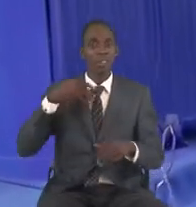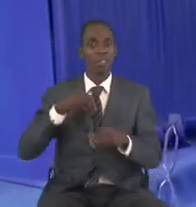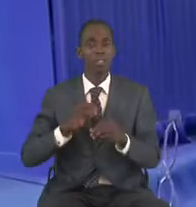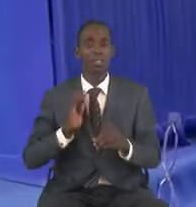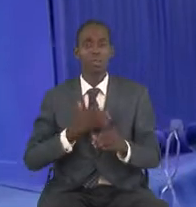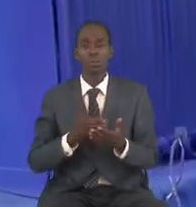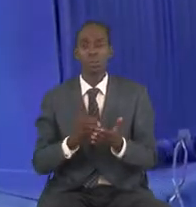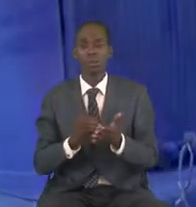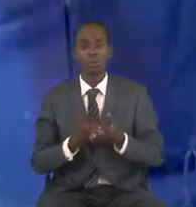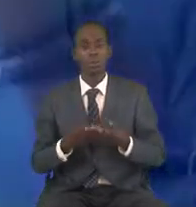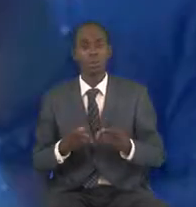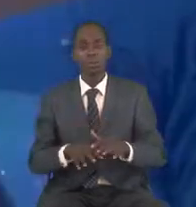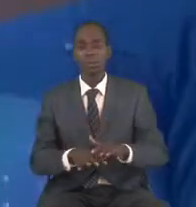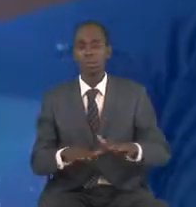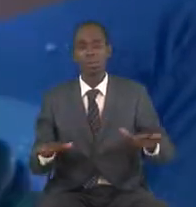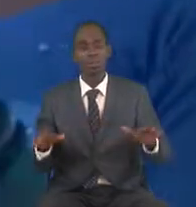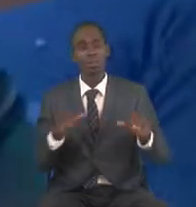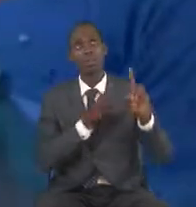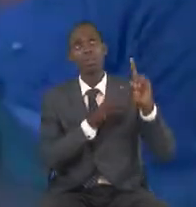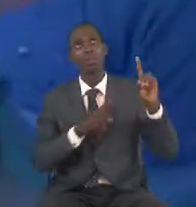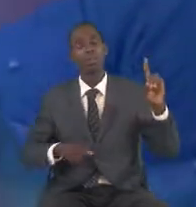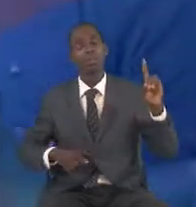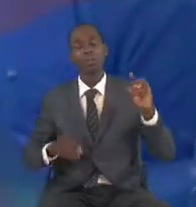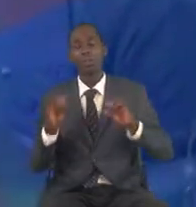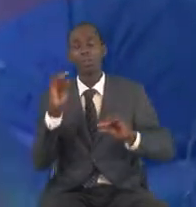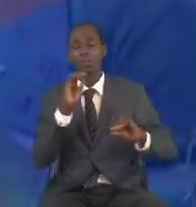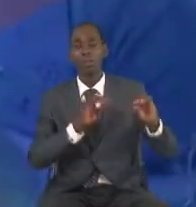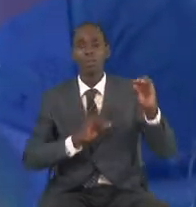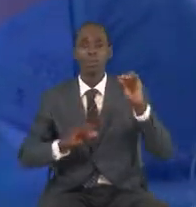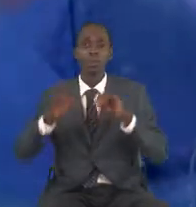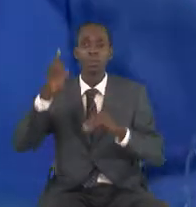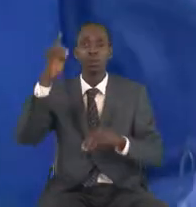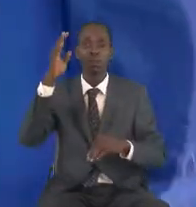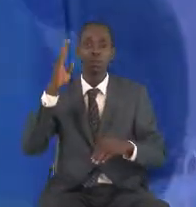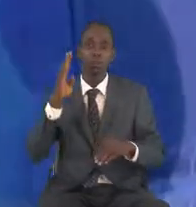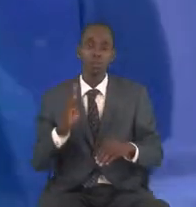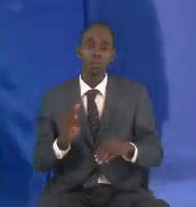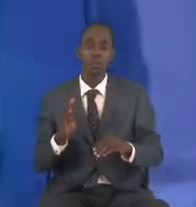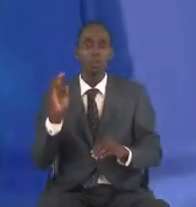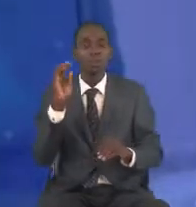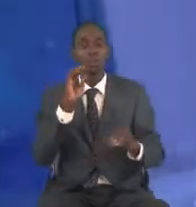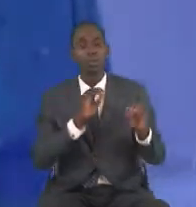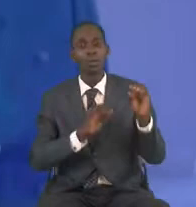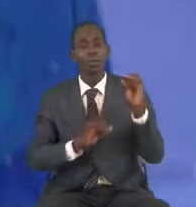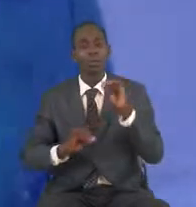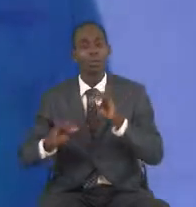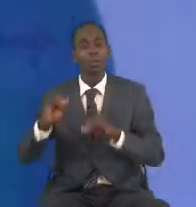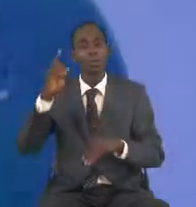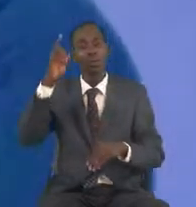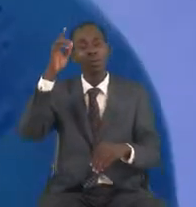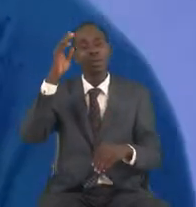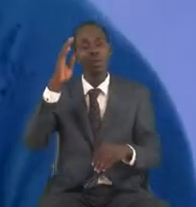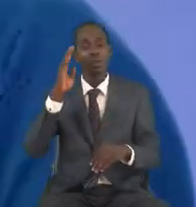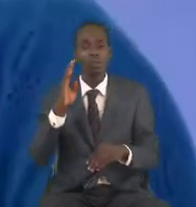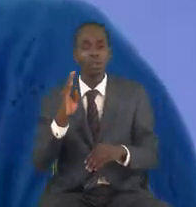Lord. Oh God, we cry for mercy. Oh God,